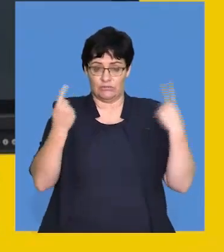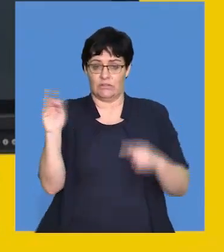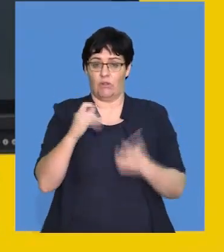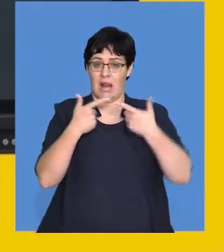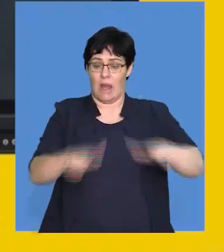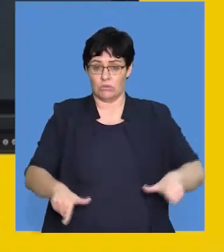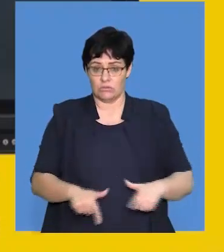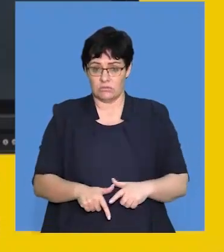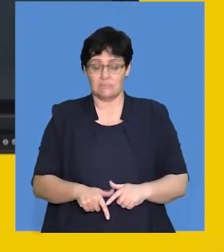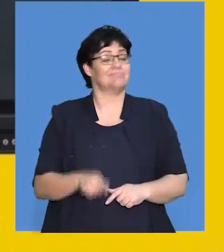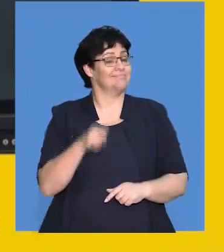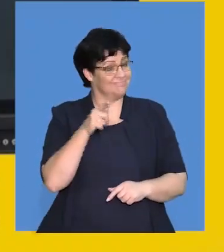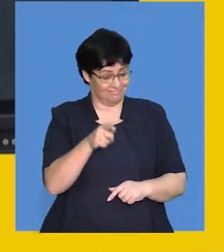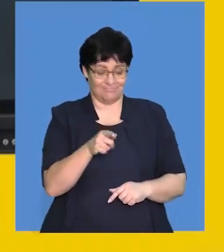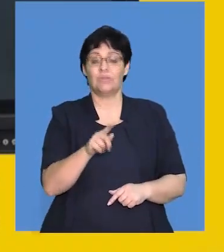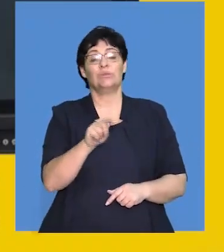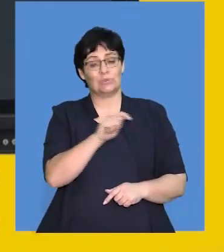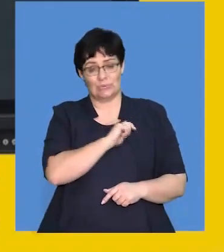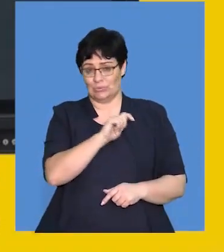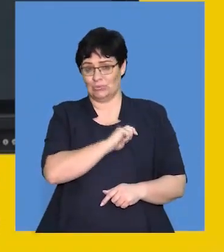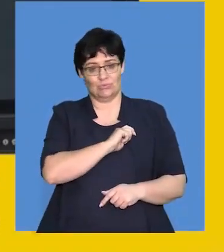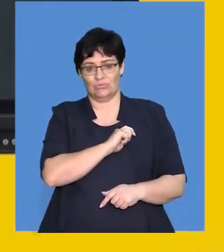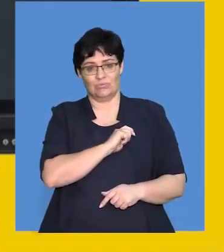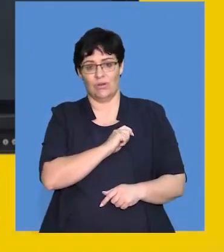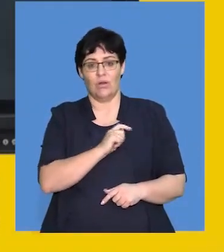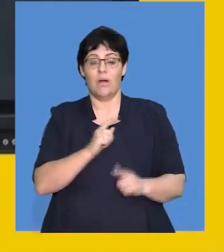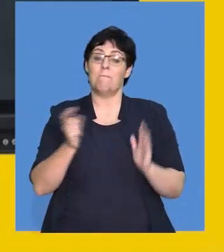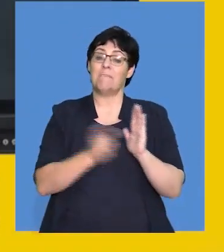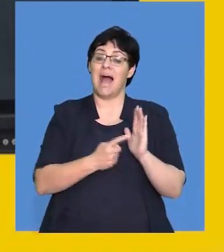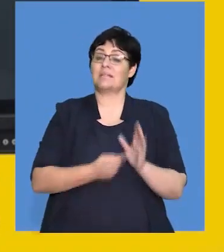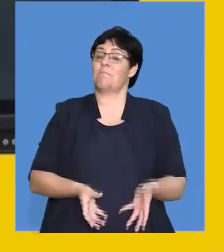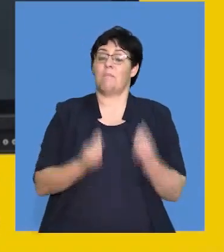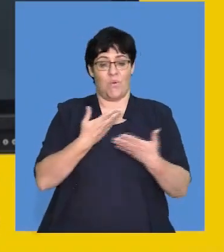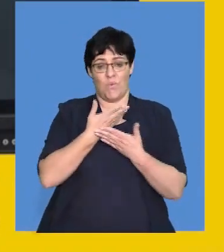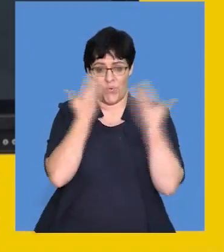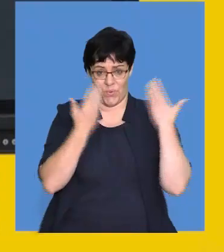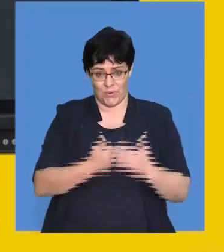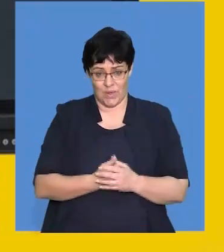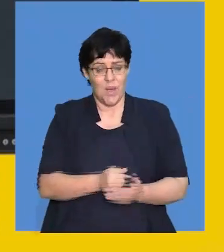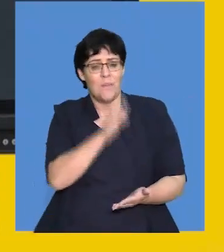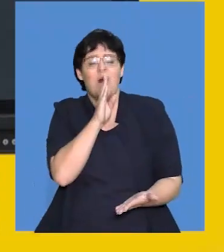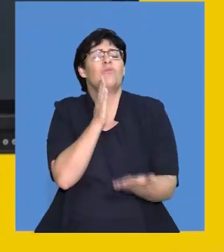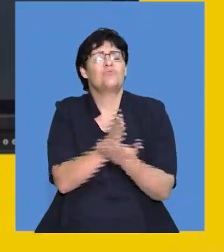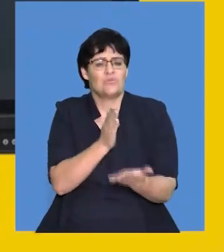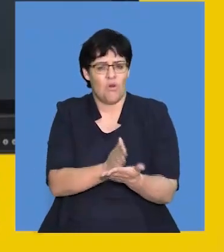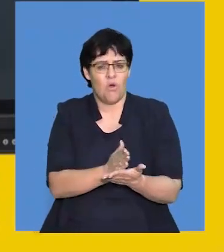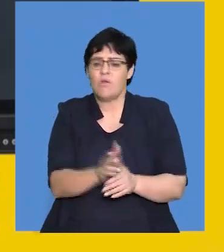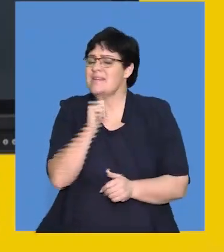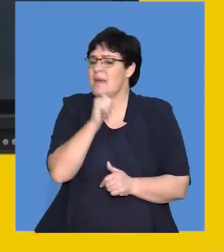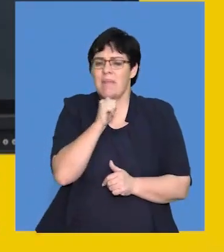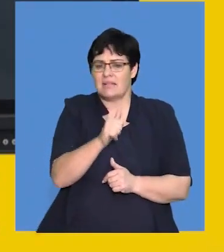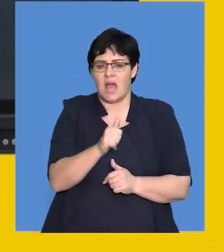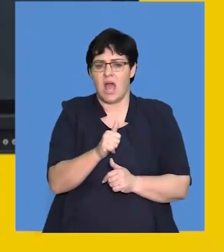figurative language, you are definitely not going to get marks. So please ensure that it doesn't matter